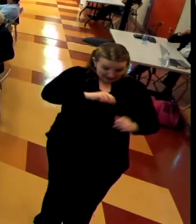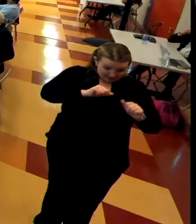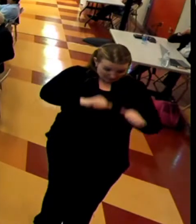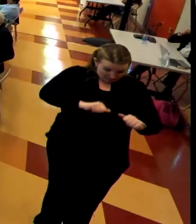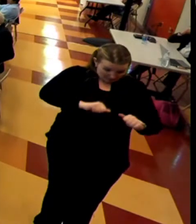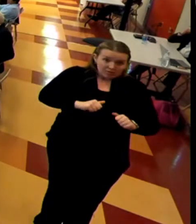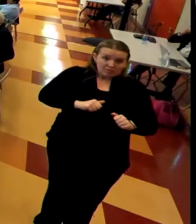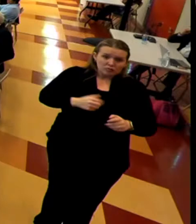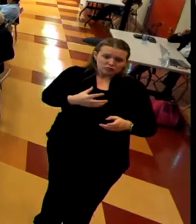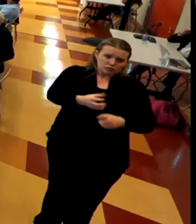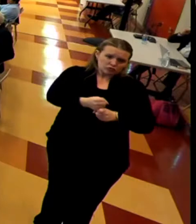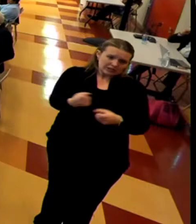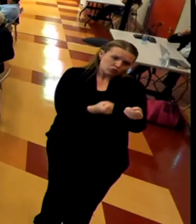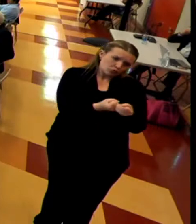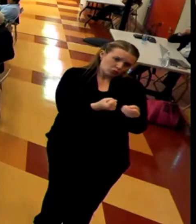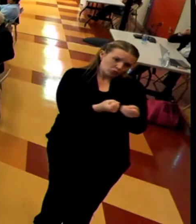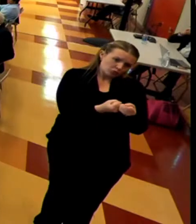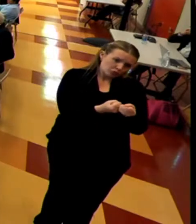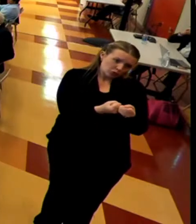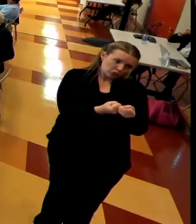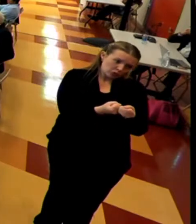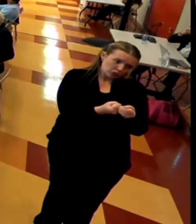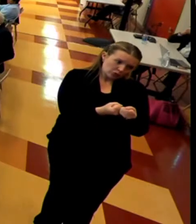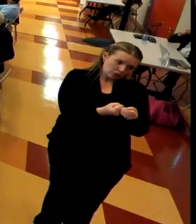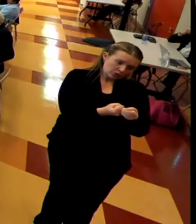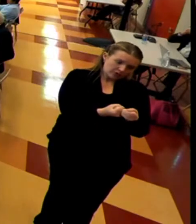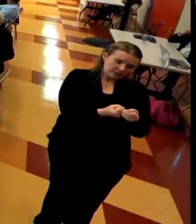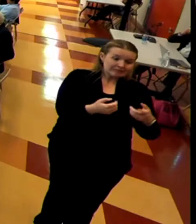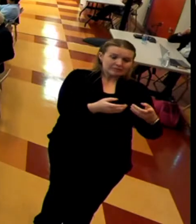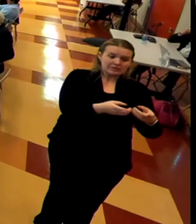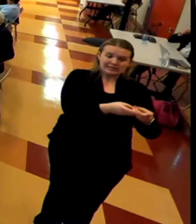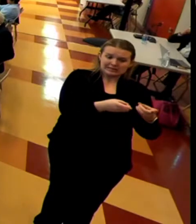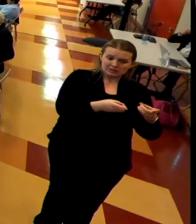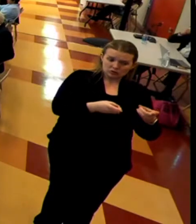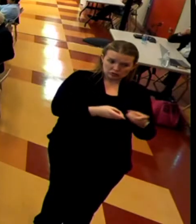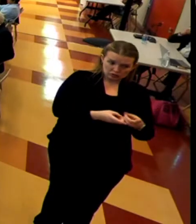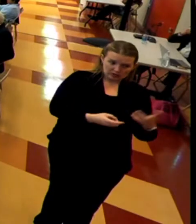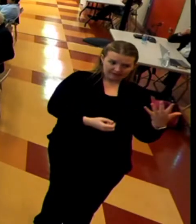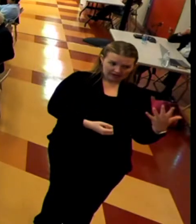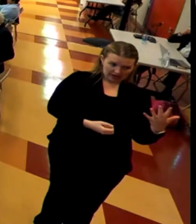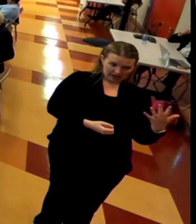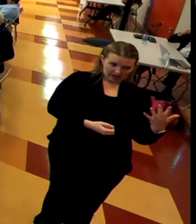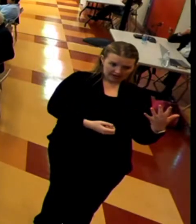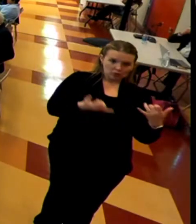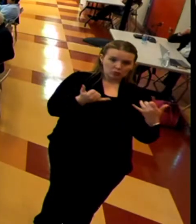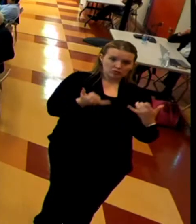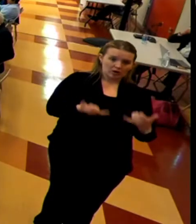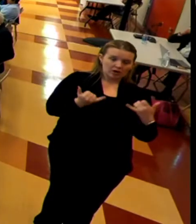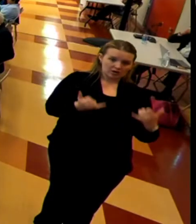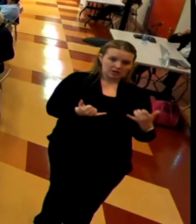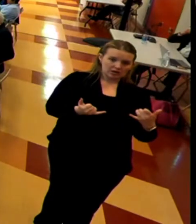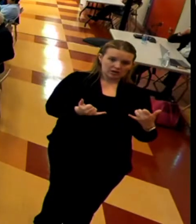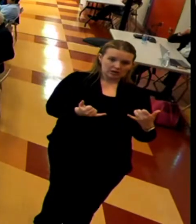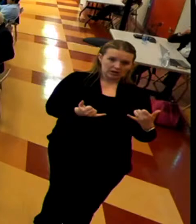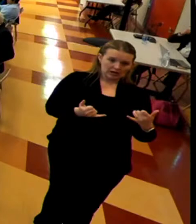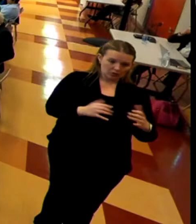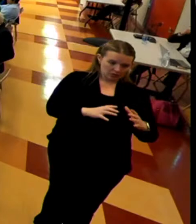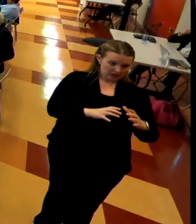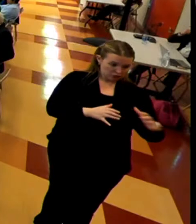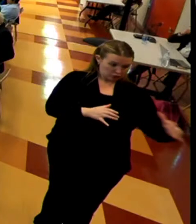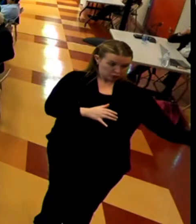support from District 5, which now is growing west at a